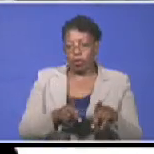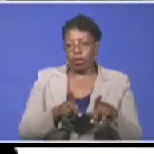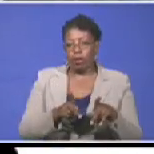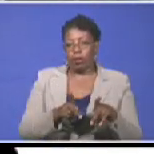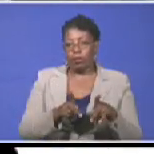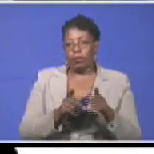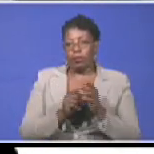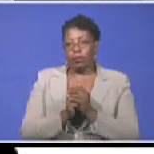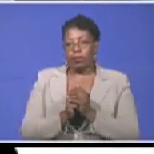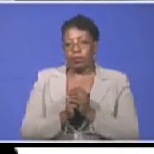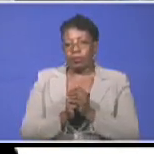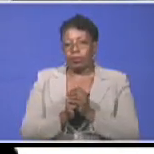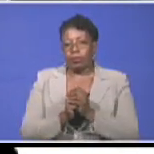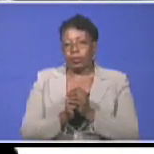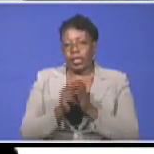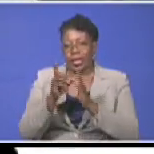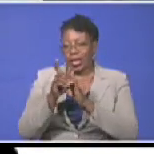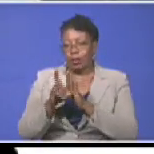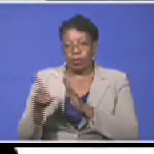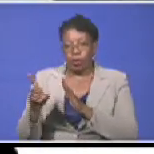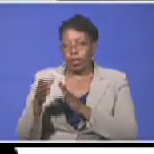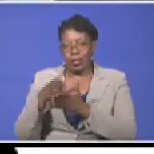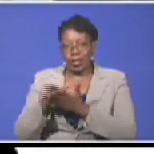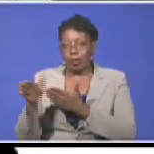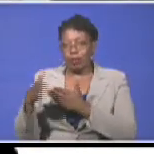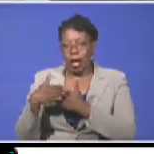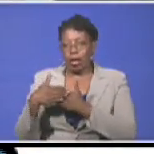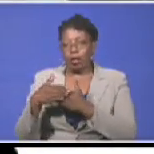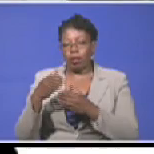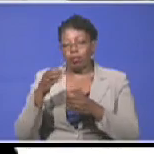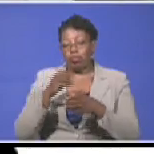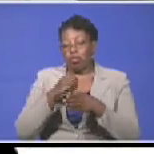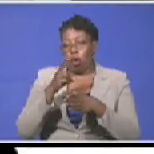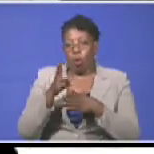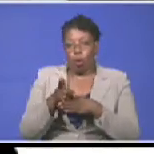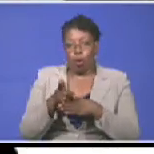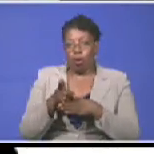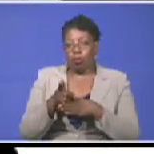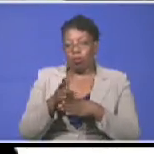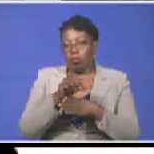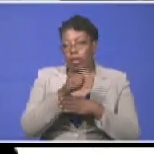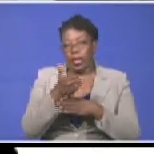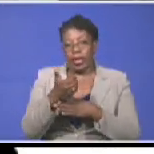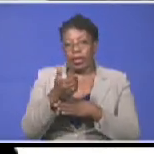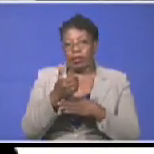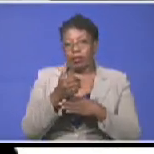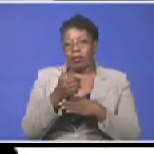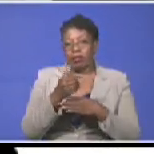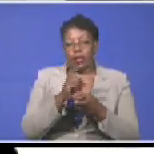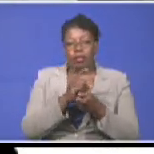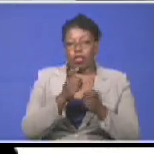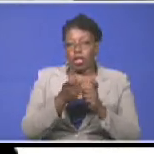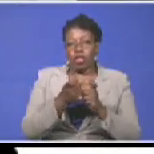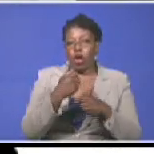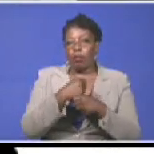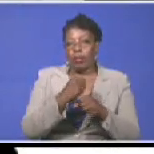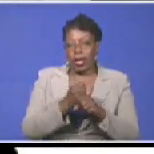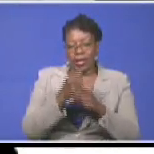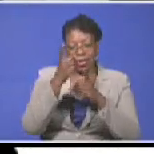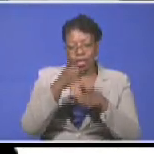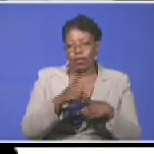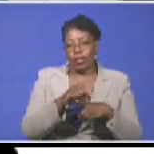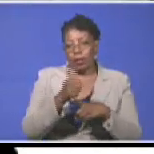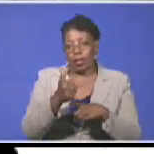be deported or whether or not some other arrangement should be made. But right now the law